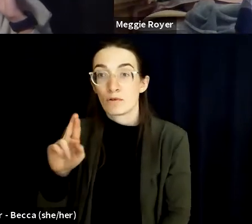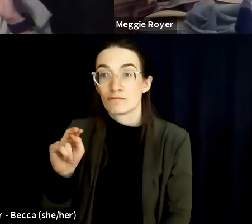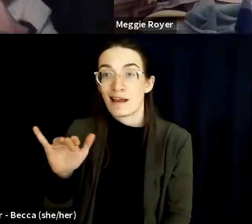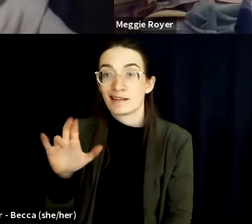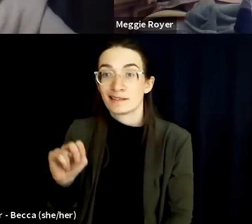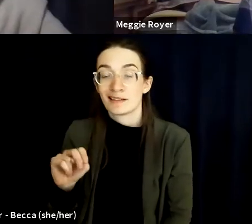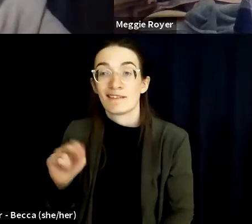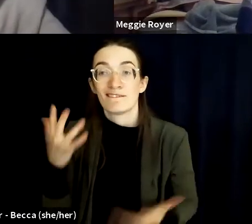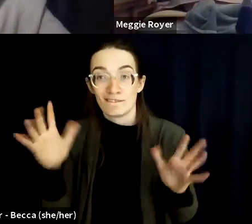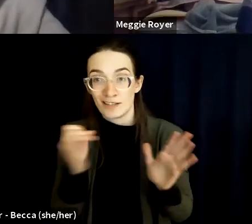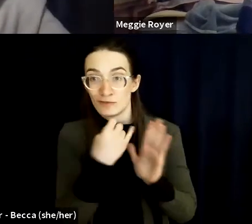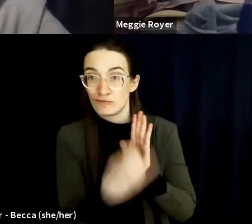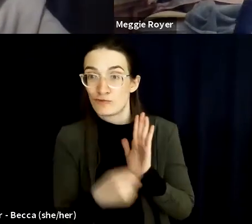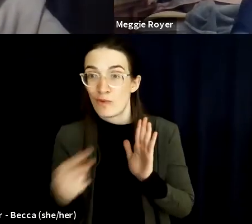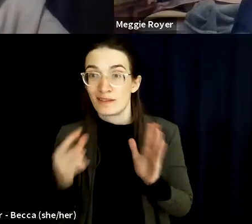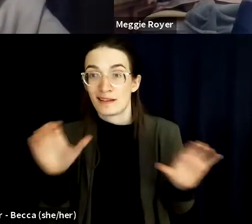this activity.